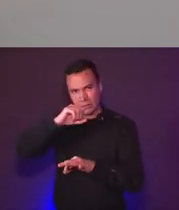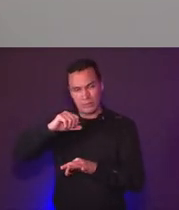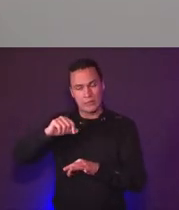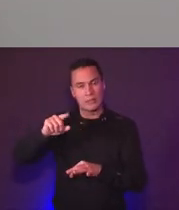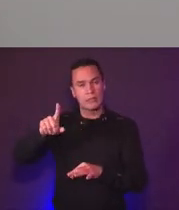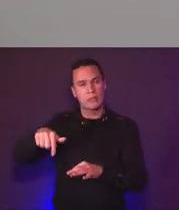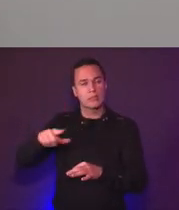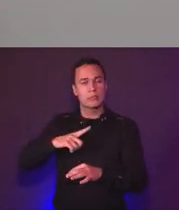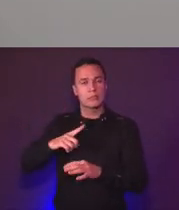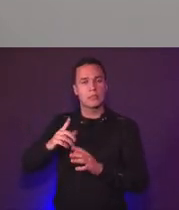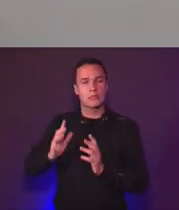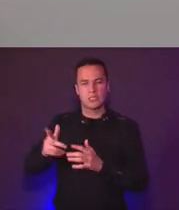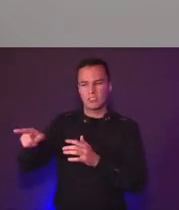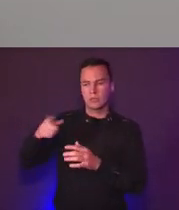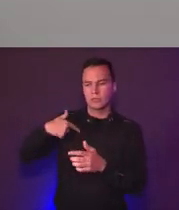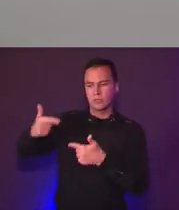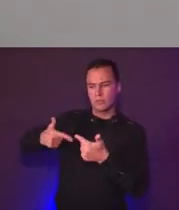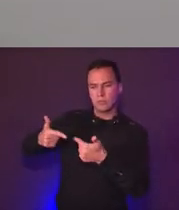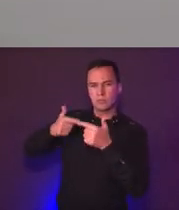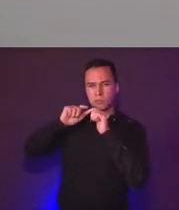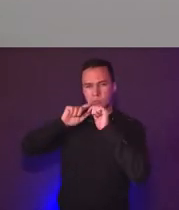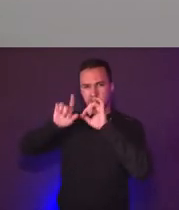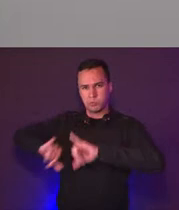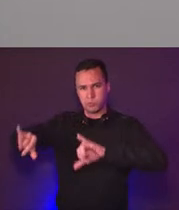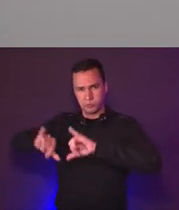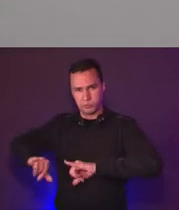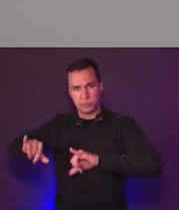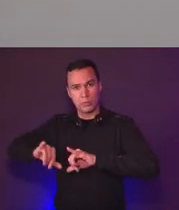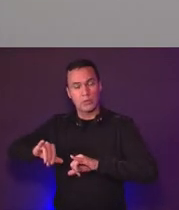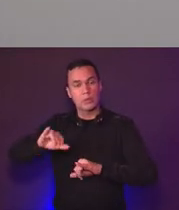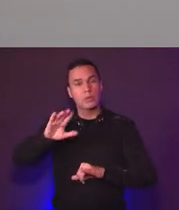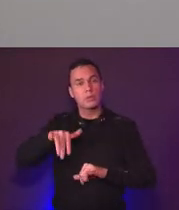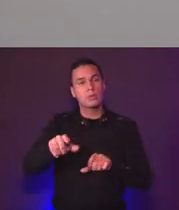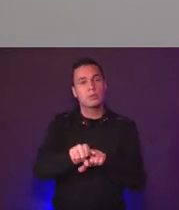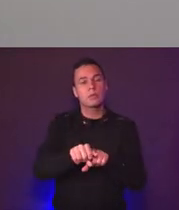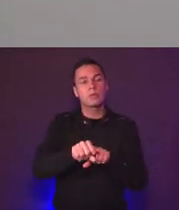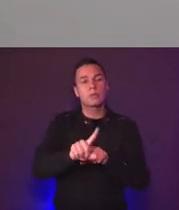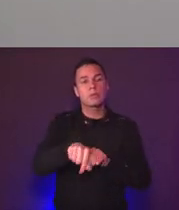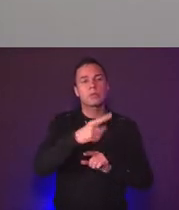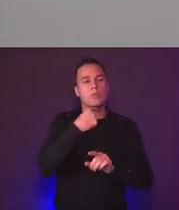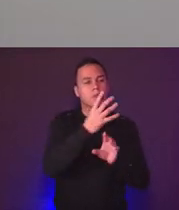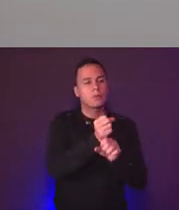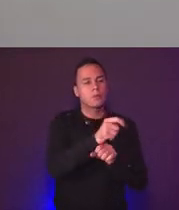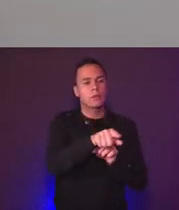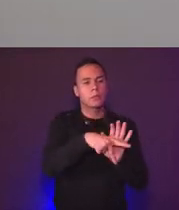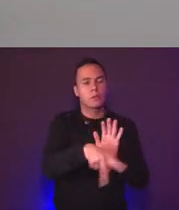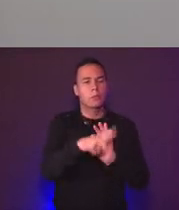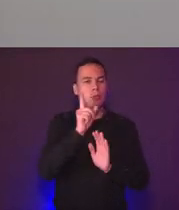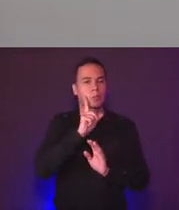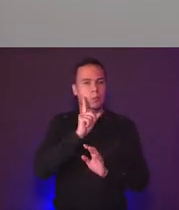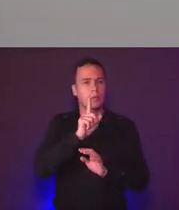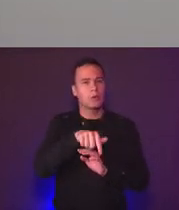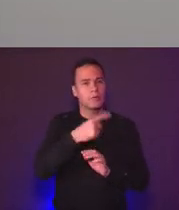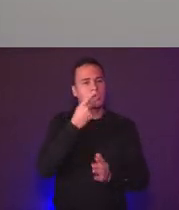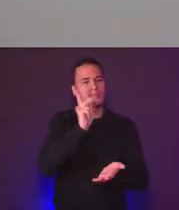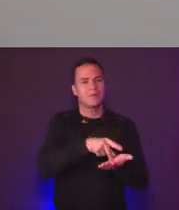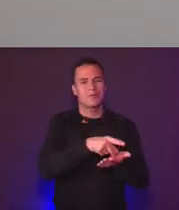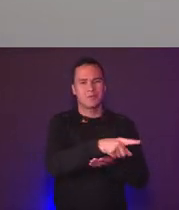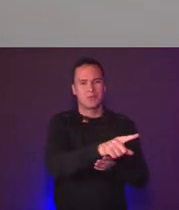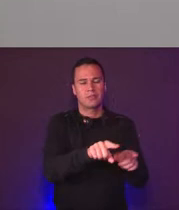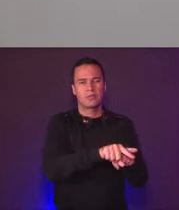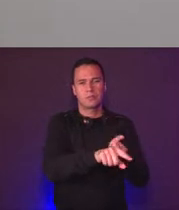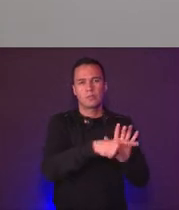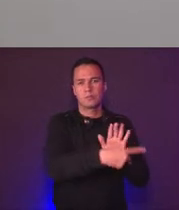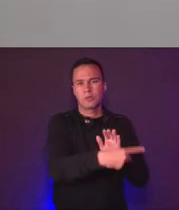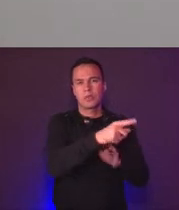when they would go out of business. But we also analyzed the results of the Miss America pageants to determine the factors that were most likely